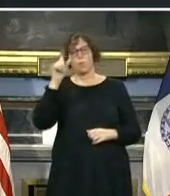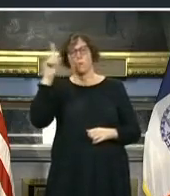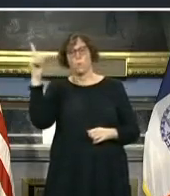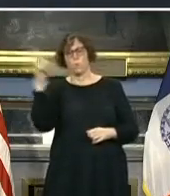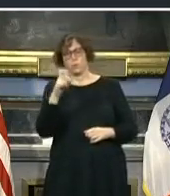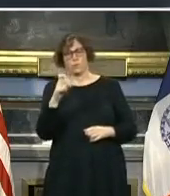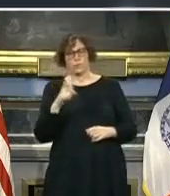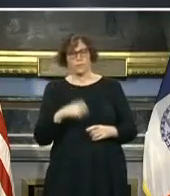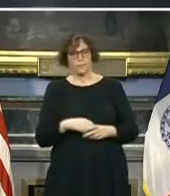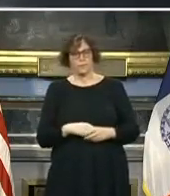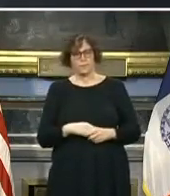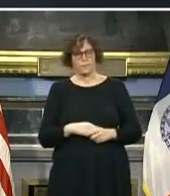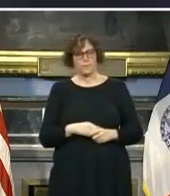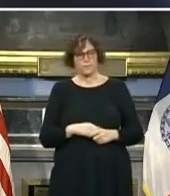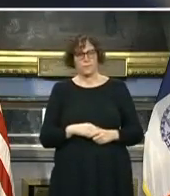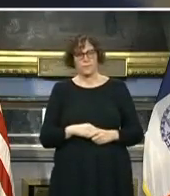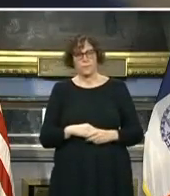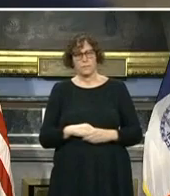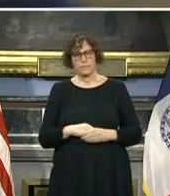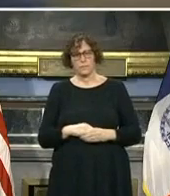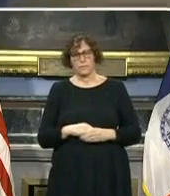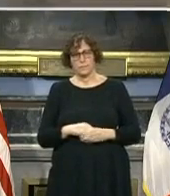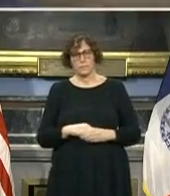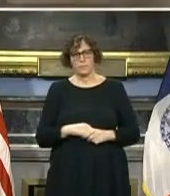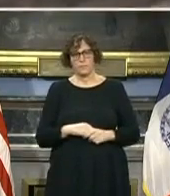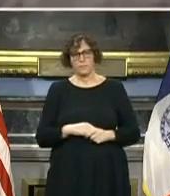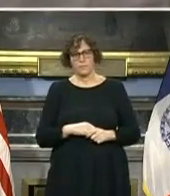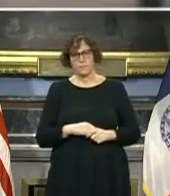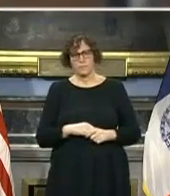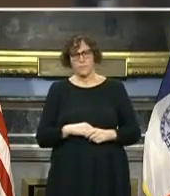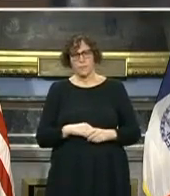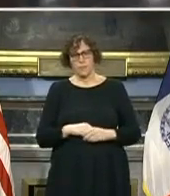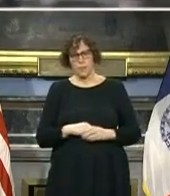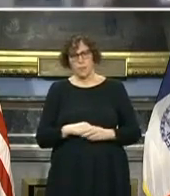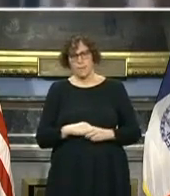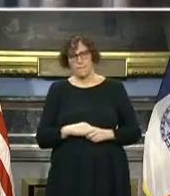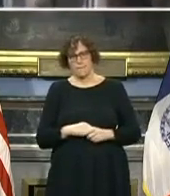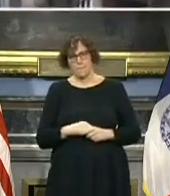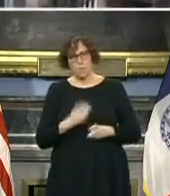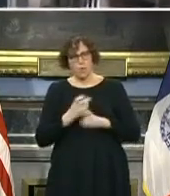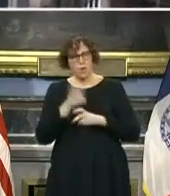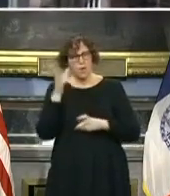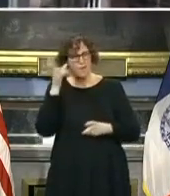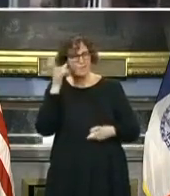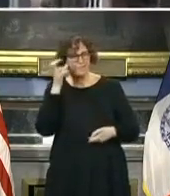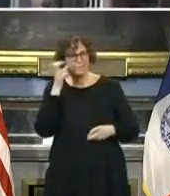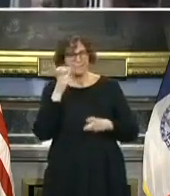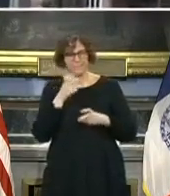unhappiness that Zoom is no longer being used?